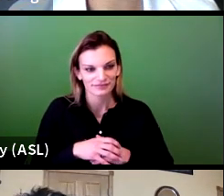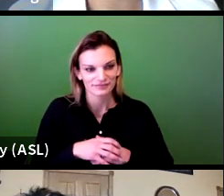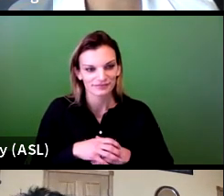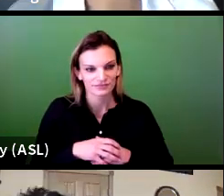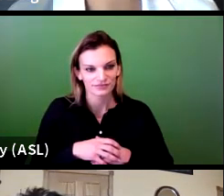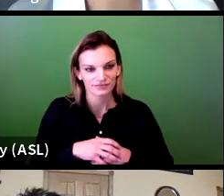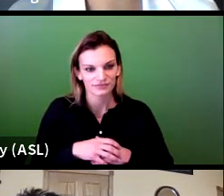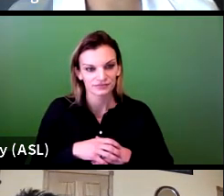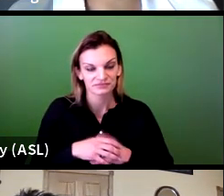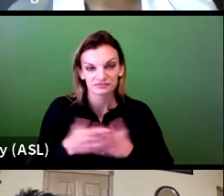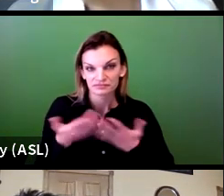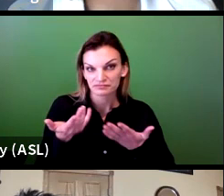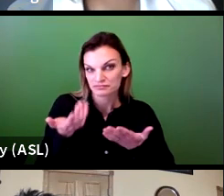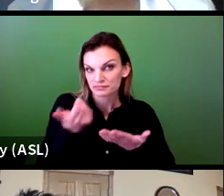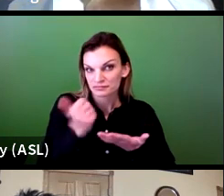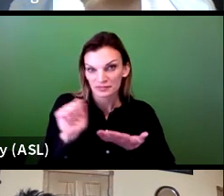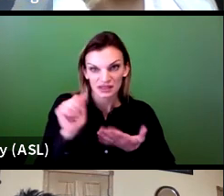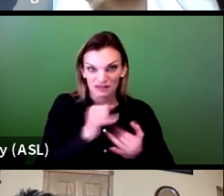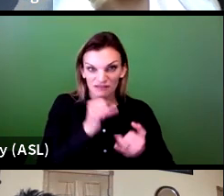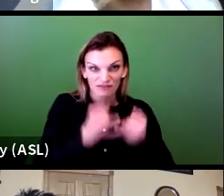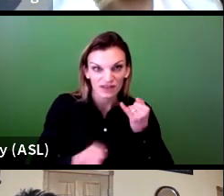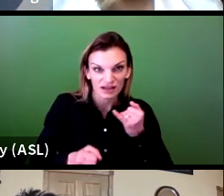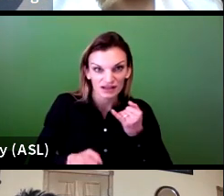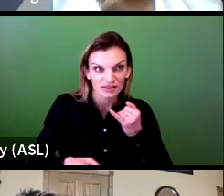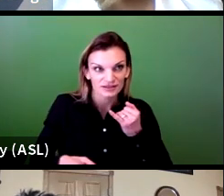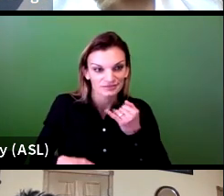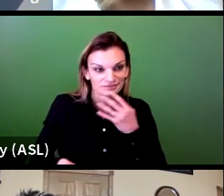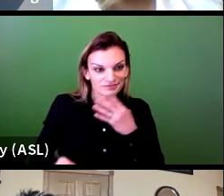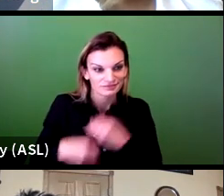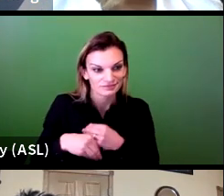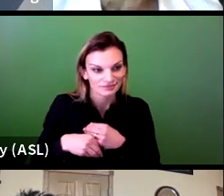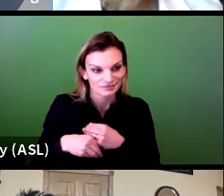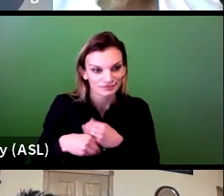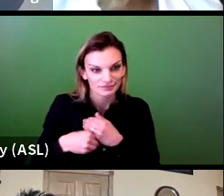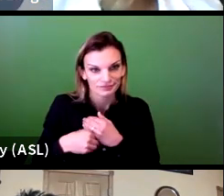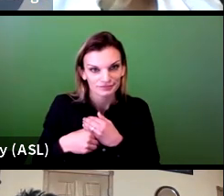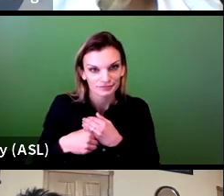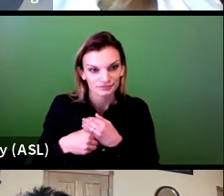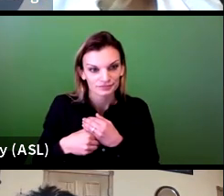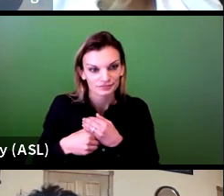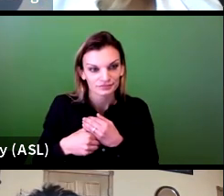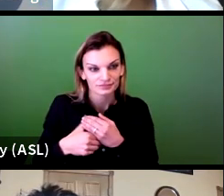Are there any final thoughts? I mean, we're at the point of adjournment.